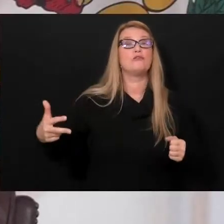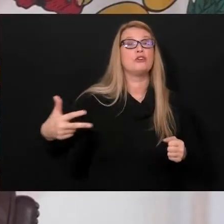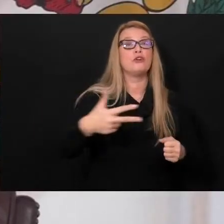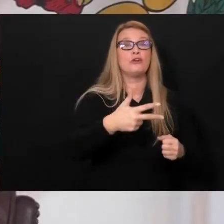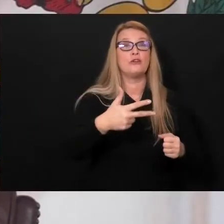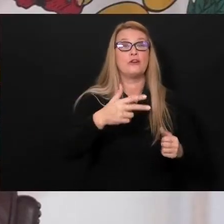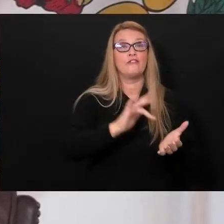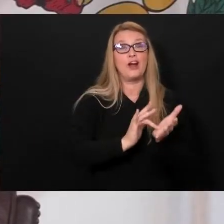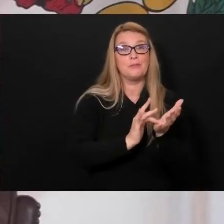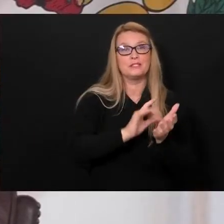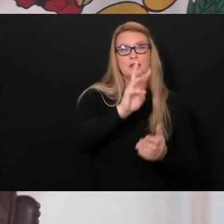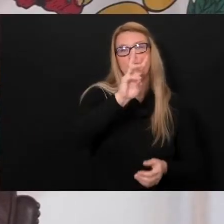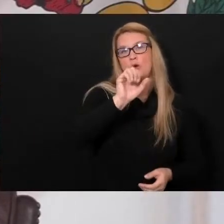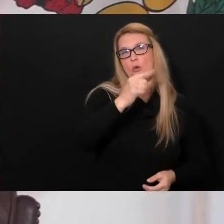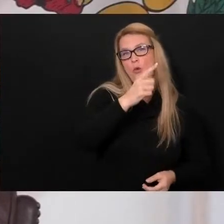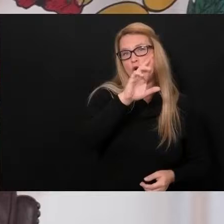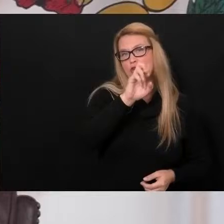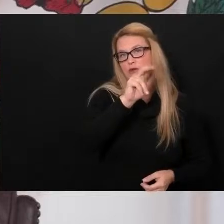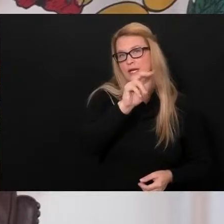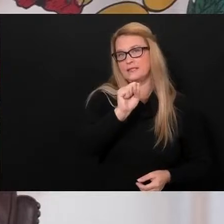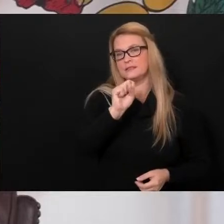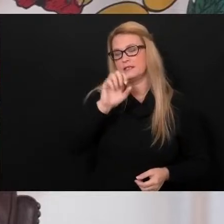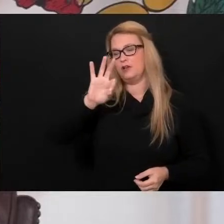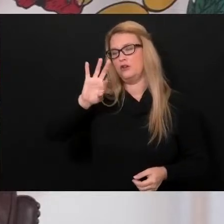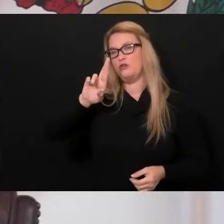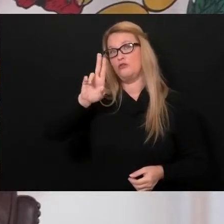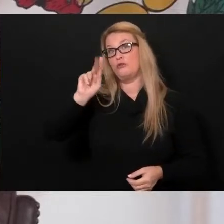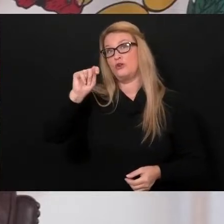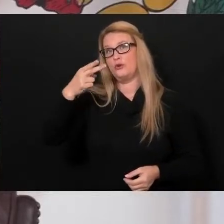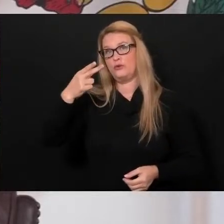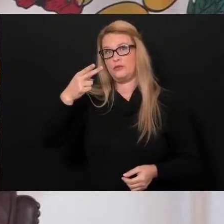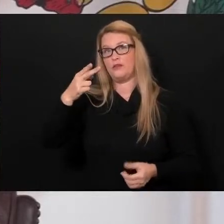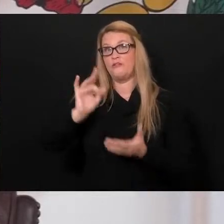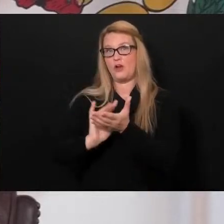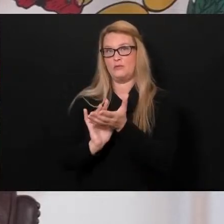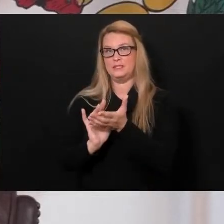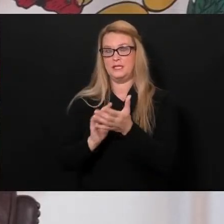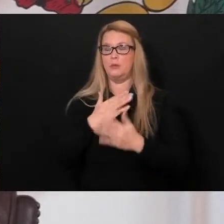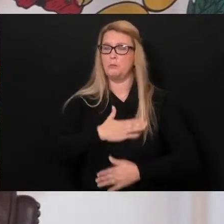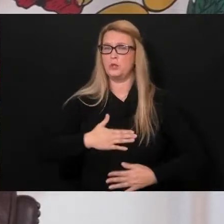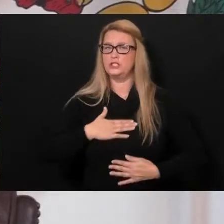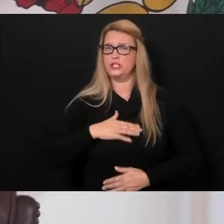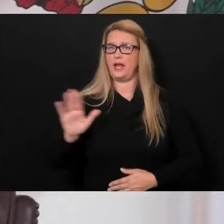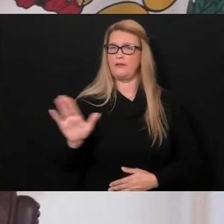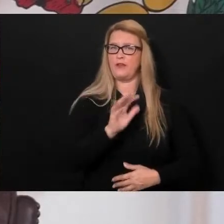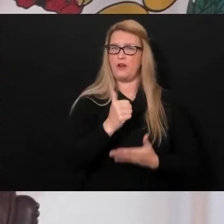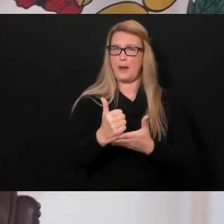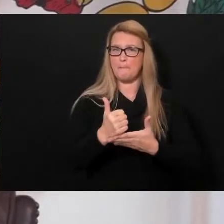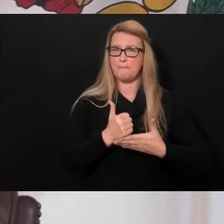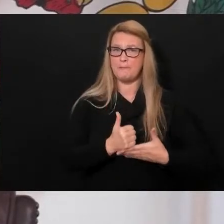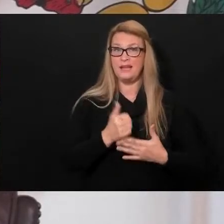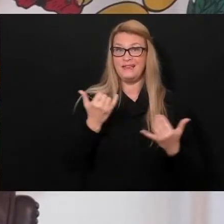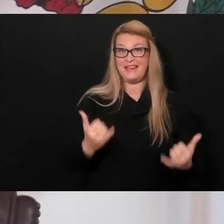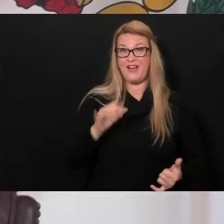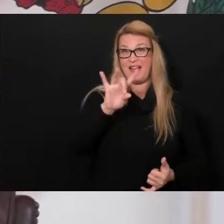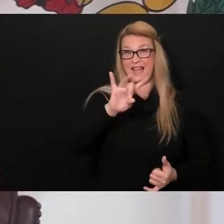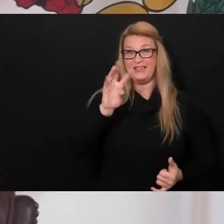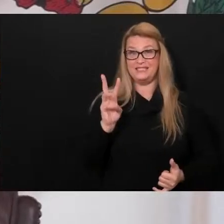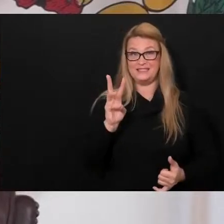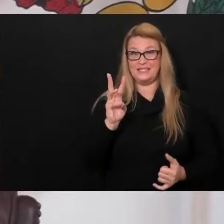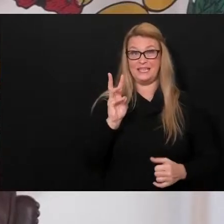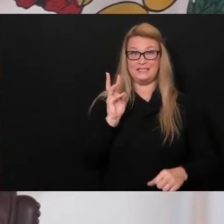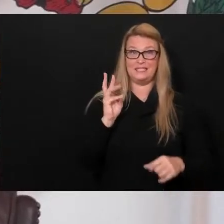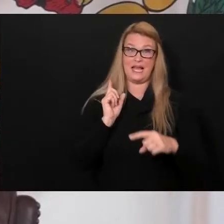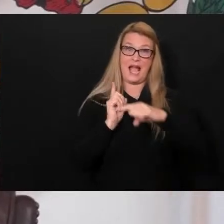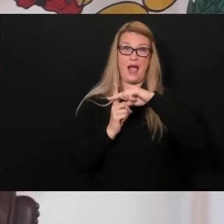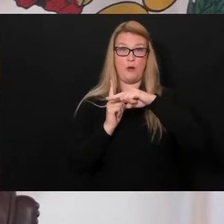that Walgreens and Fruth has done, and we really appreciate that. We're down to 86 outbreaks now in our long-term